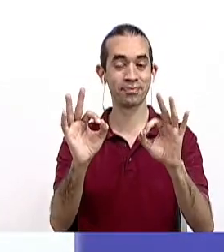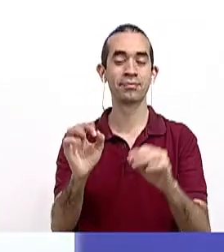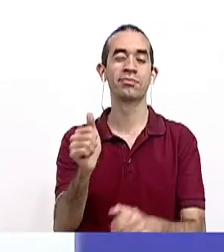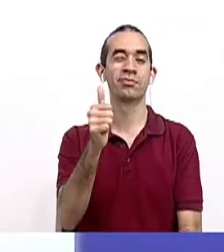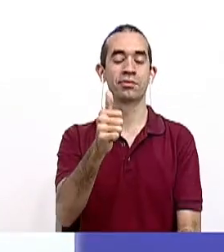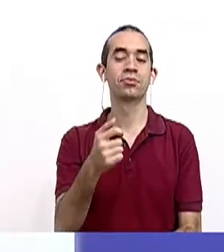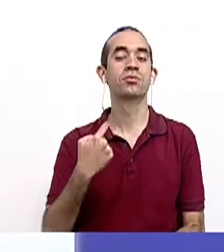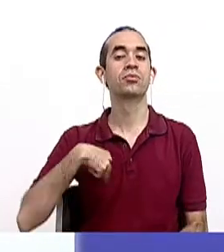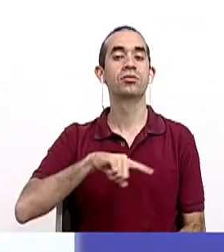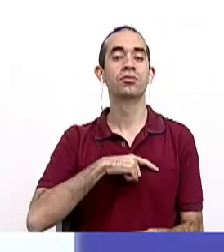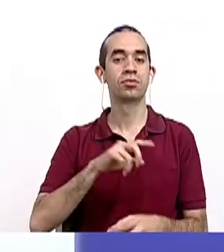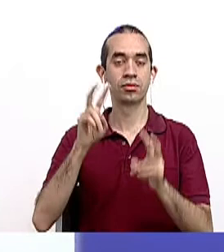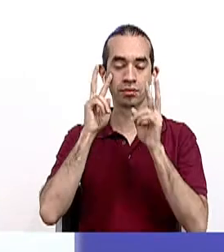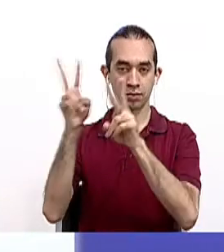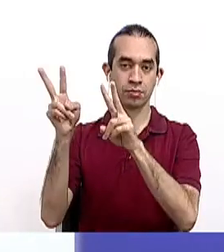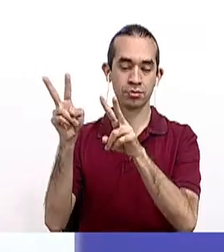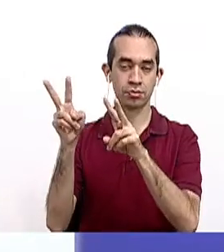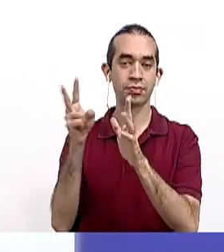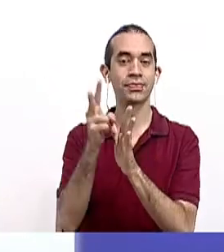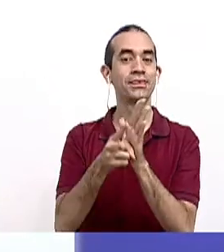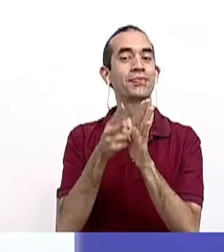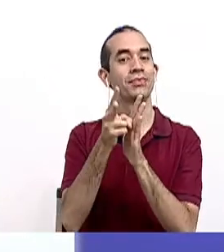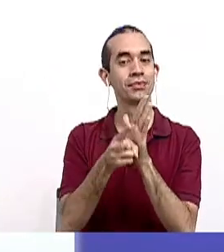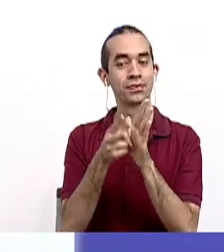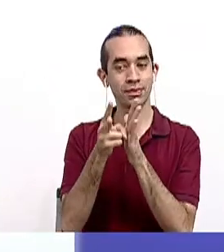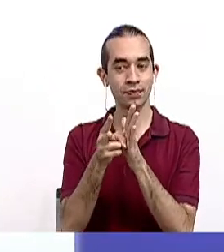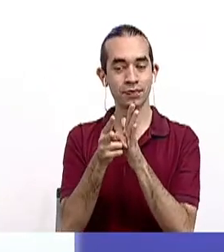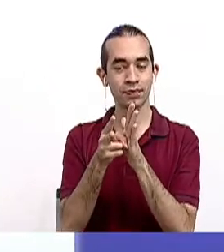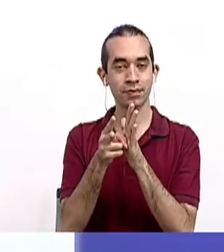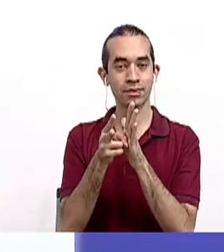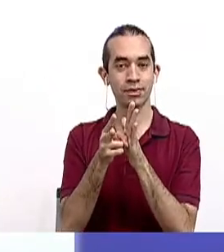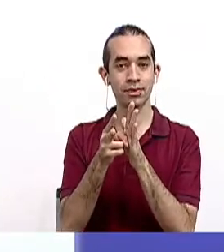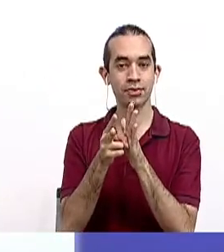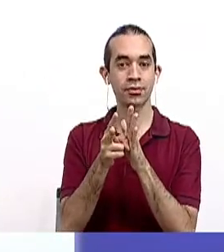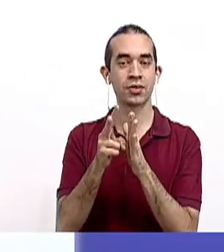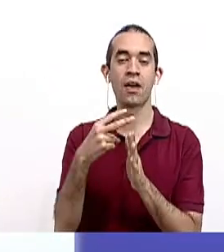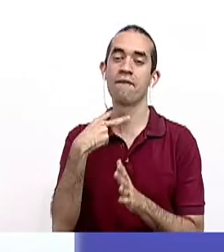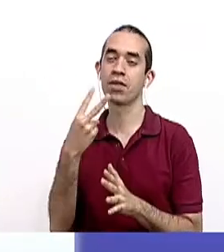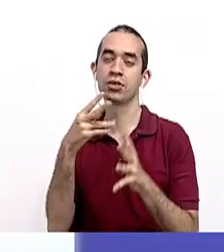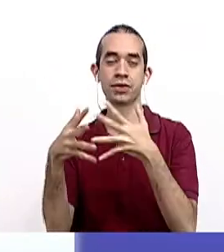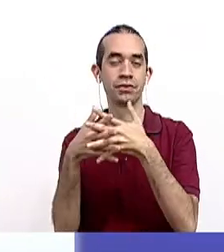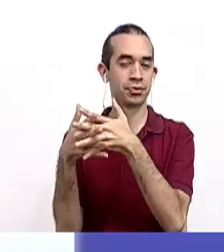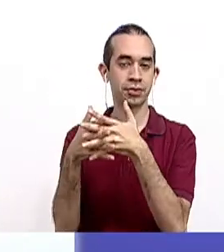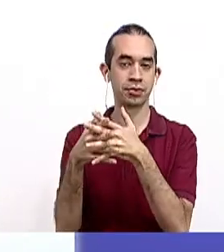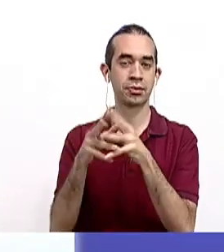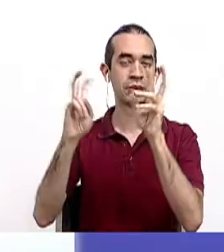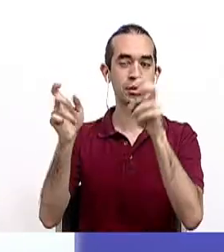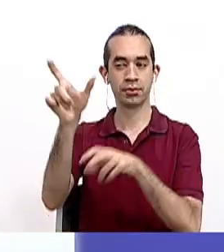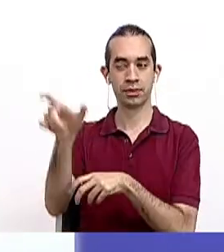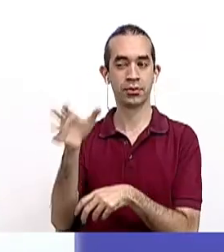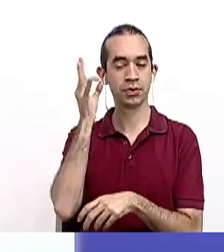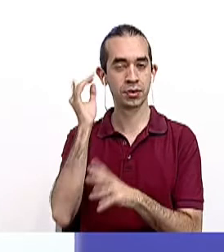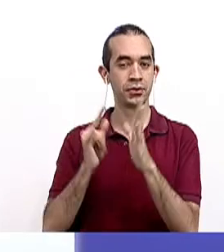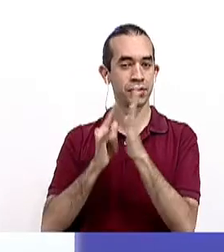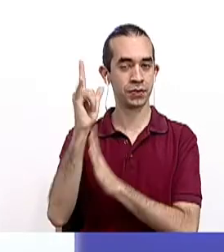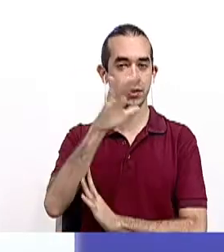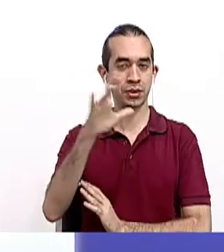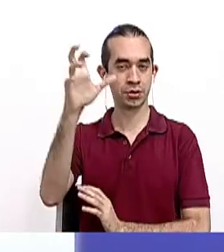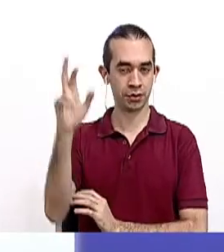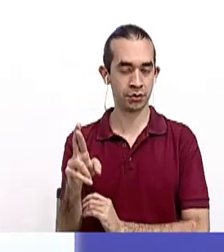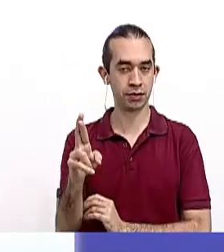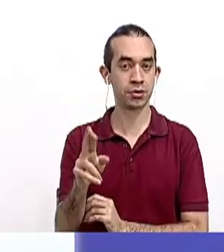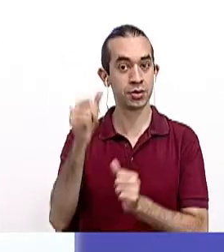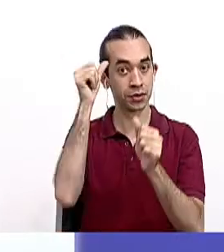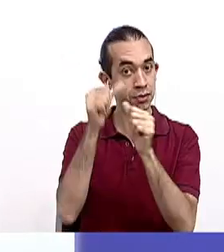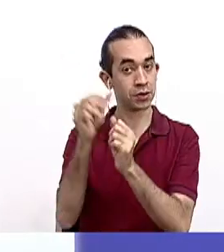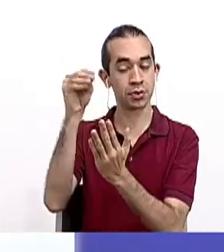right. We're going to watch the video from Voice of America about Sandra Kaufman. And remember,